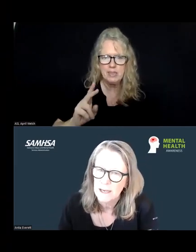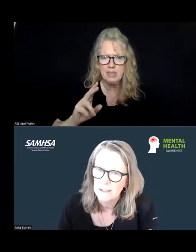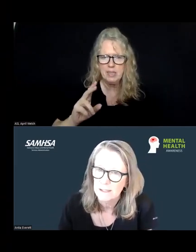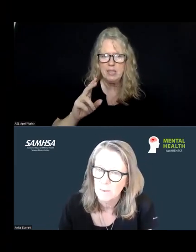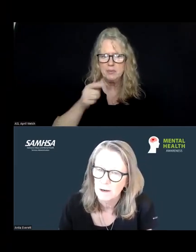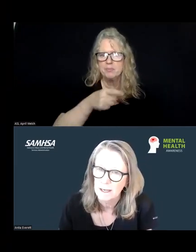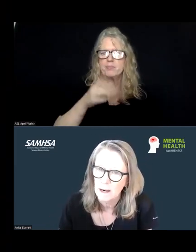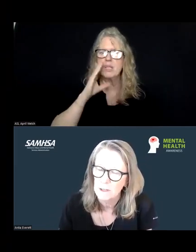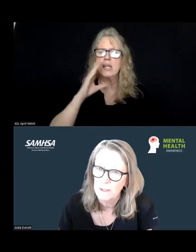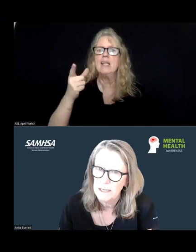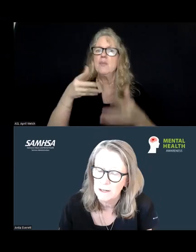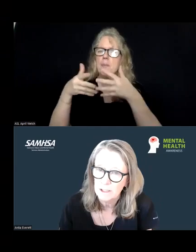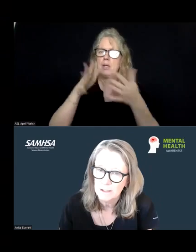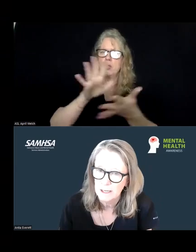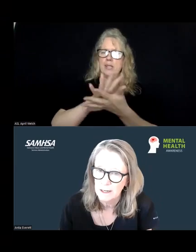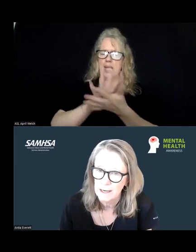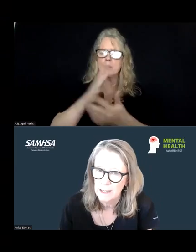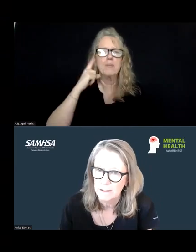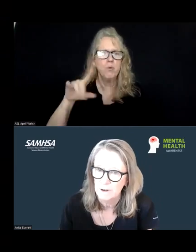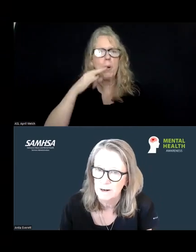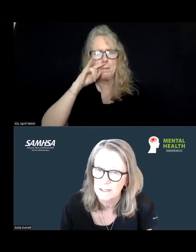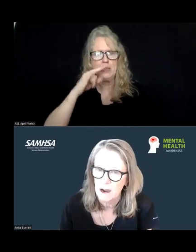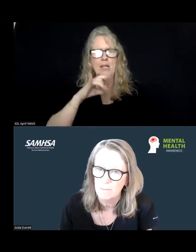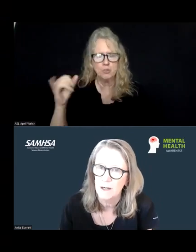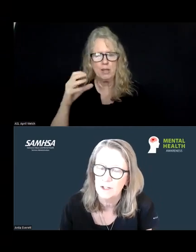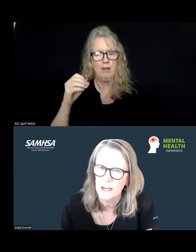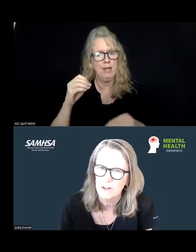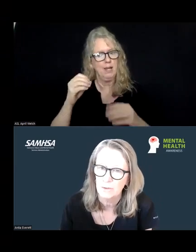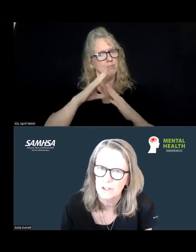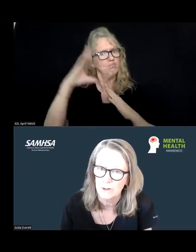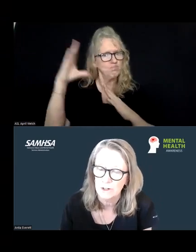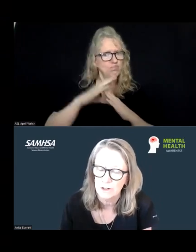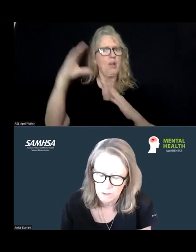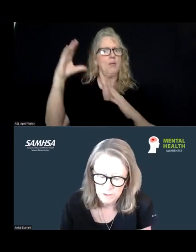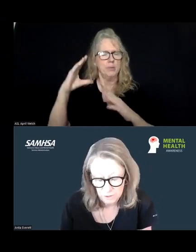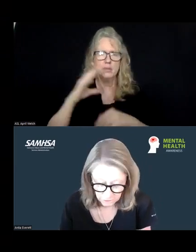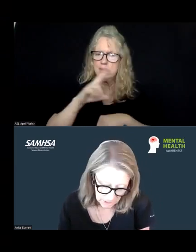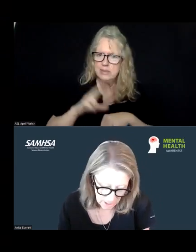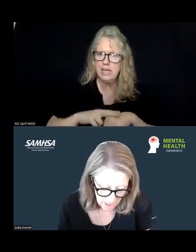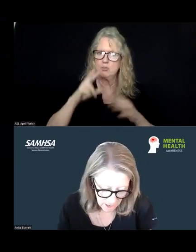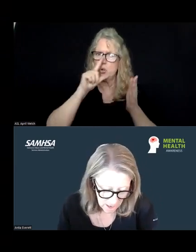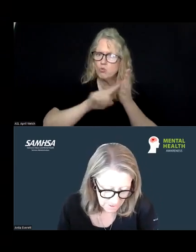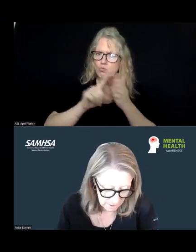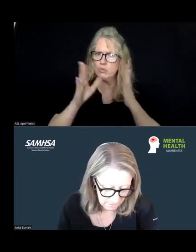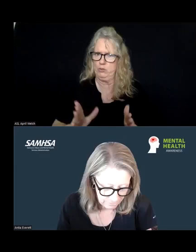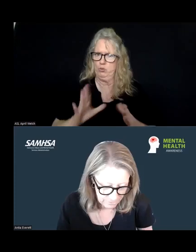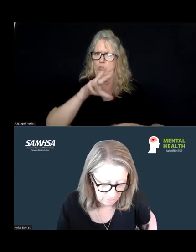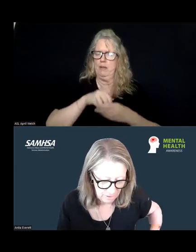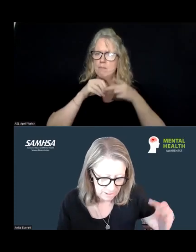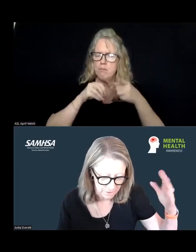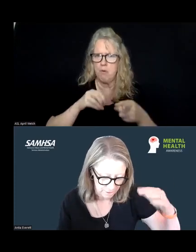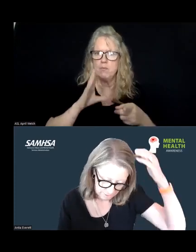grantee in that case is the American Academy of Pediatrics and has some very top-notch national researchers that